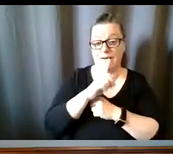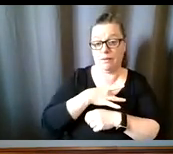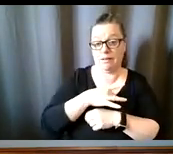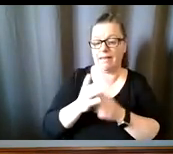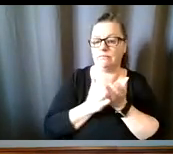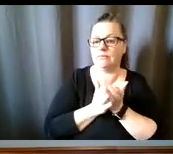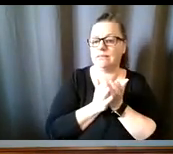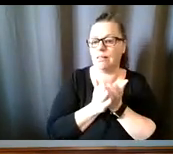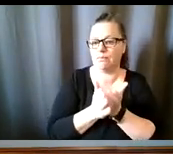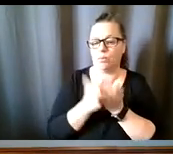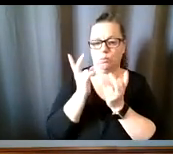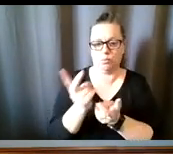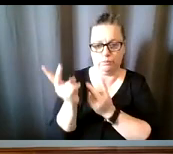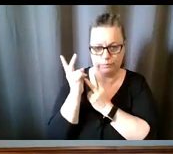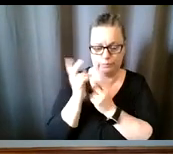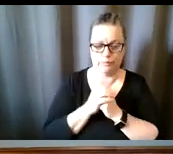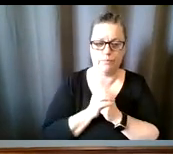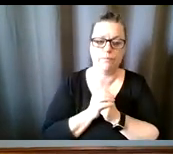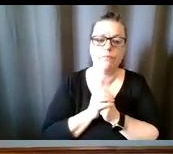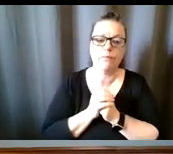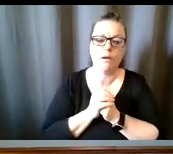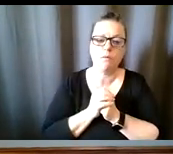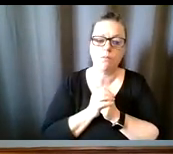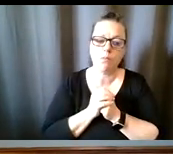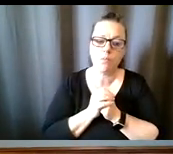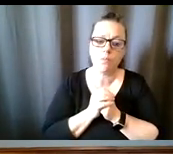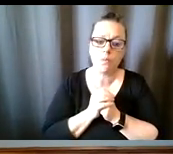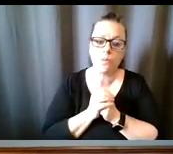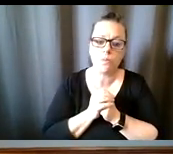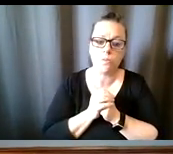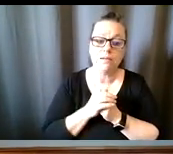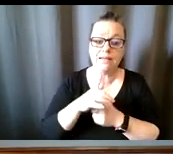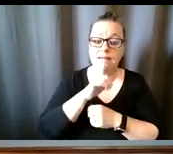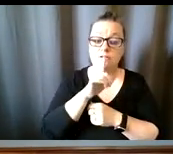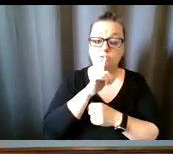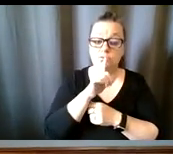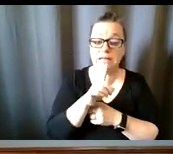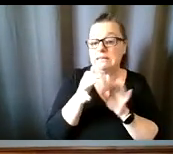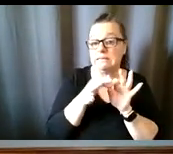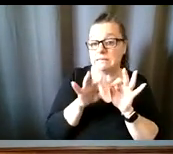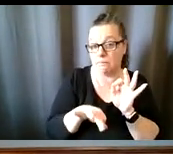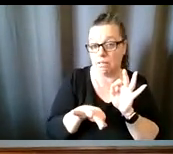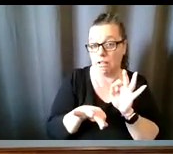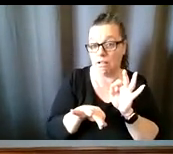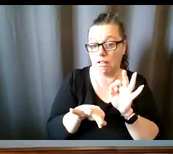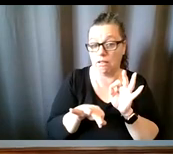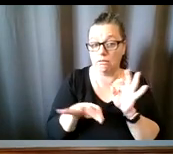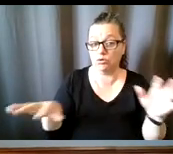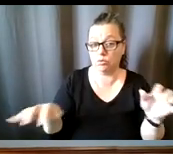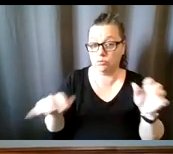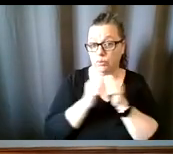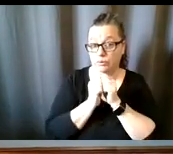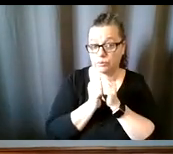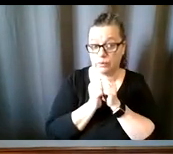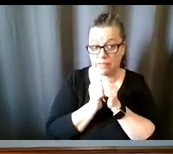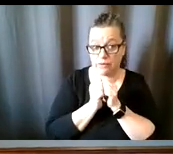Sailboat Retrospective. And it's really quite simple, actually, in putting this whole thing together.